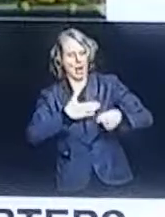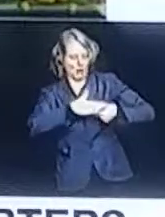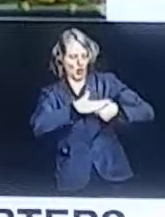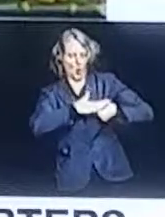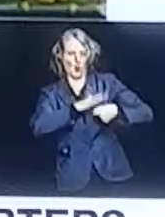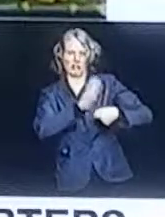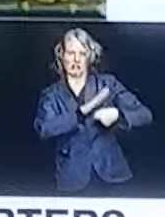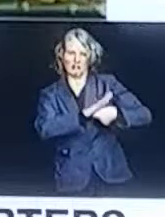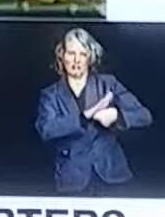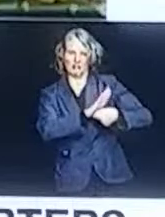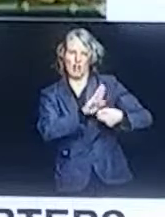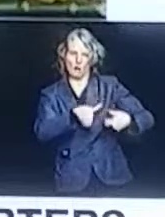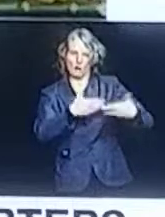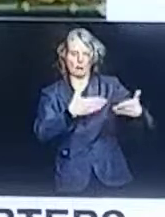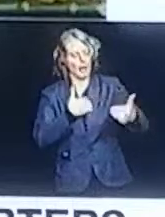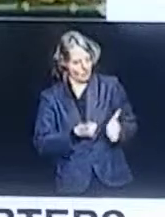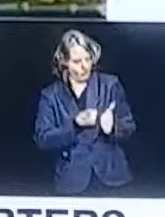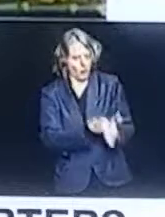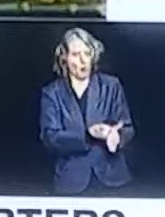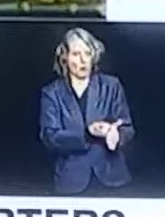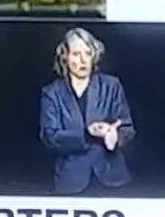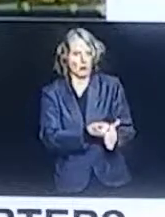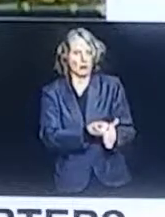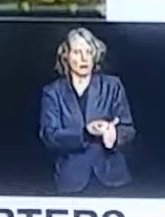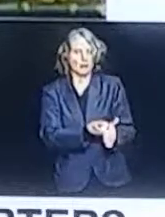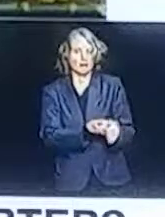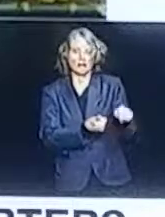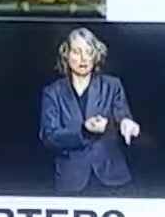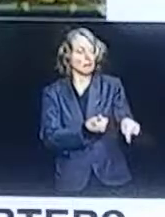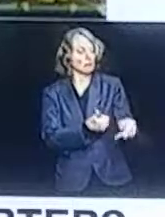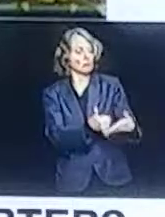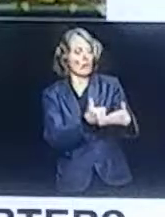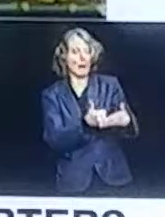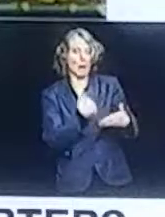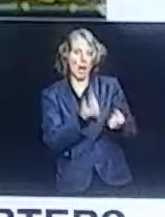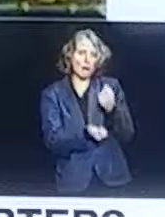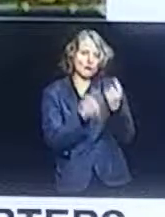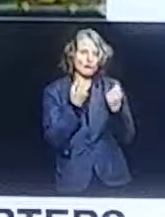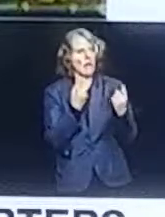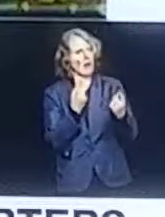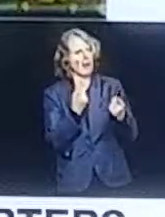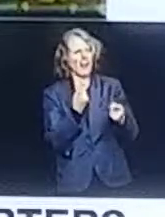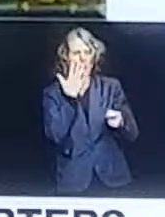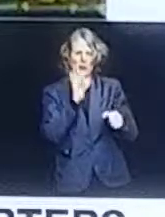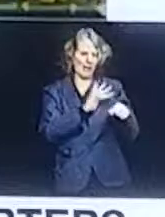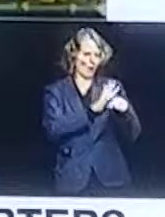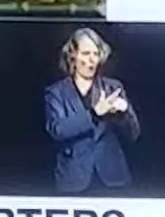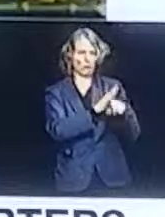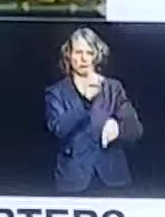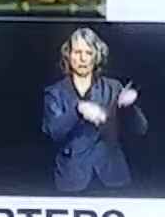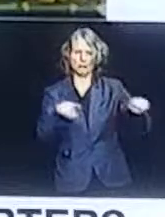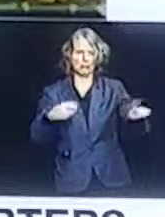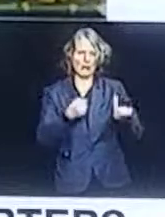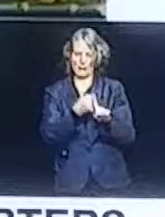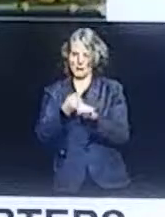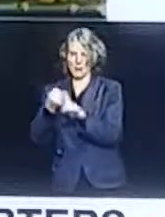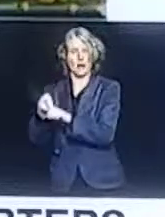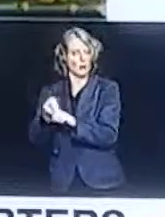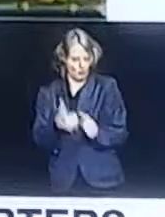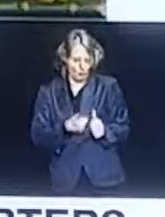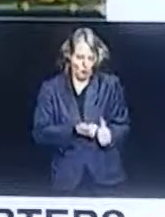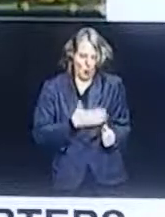office official recommendations are, about understanding that the course of the virus is different in different parts of the